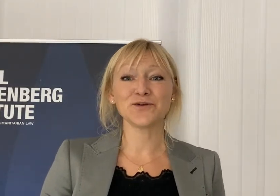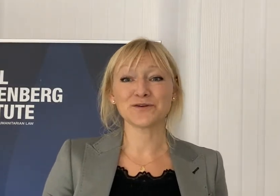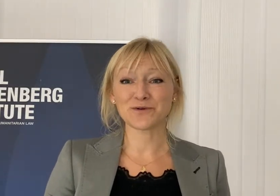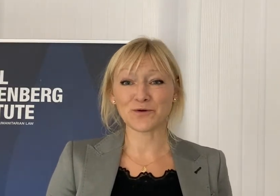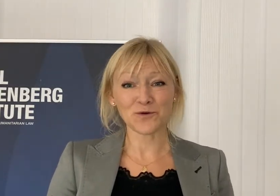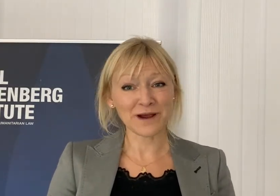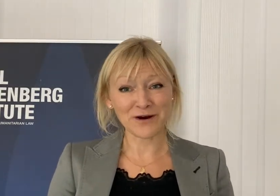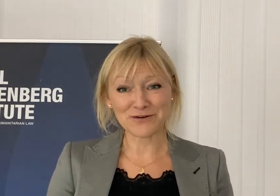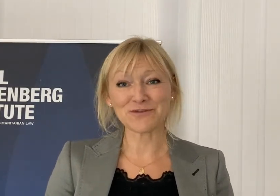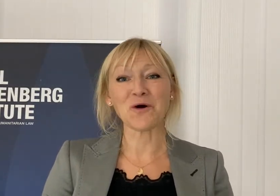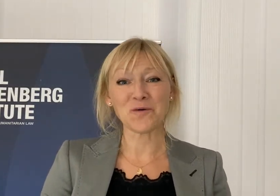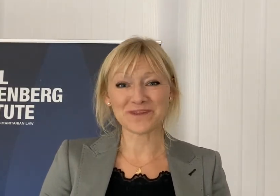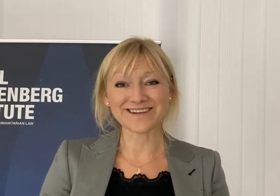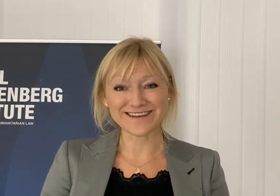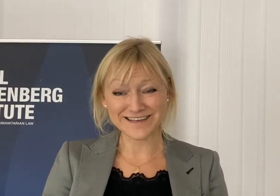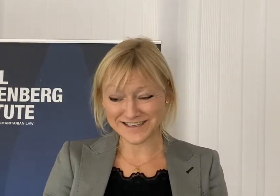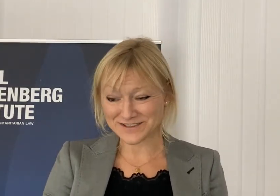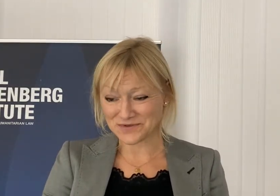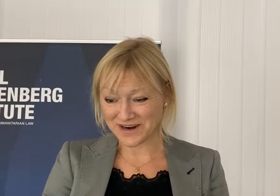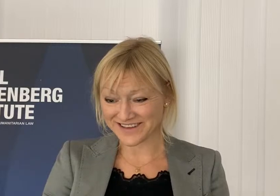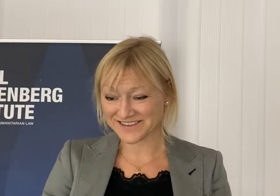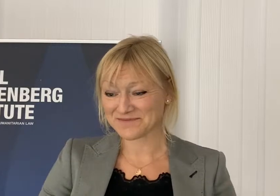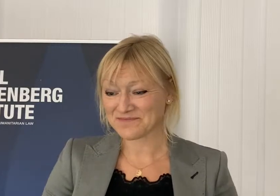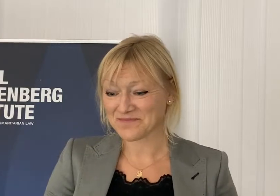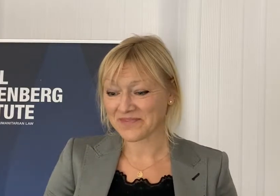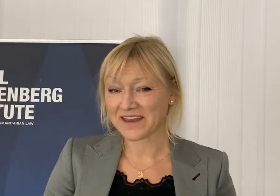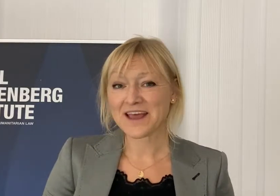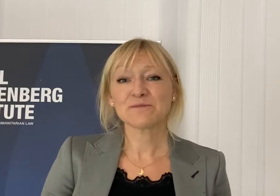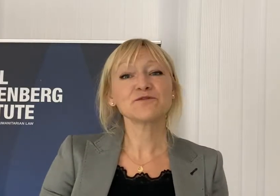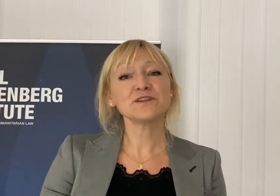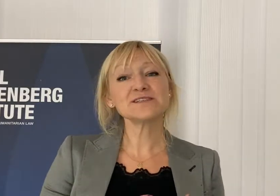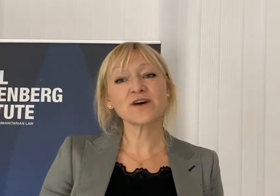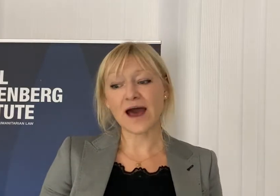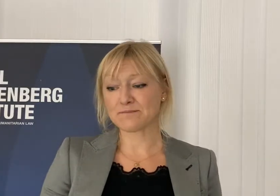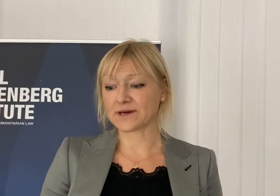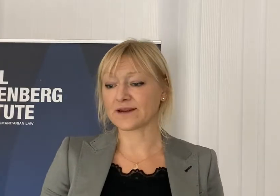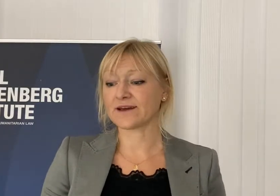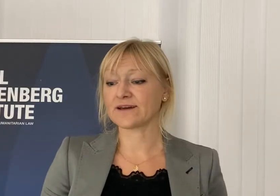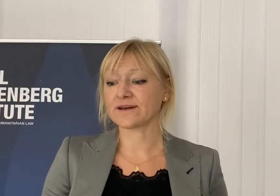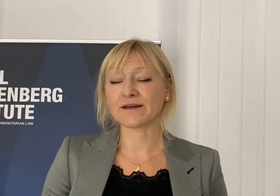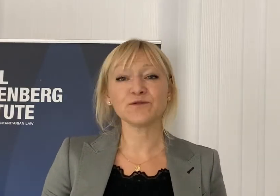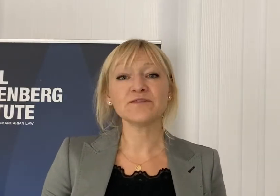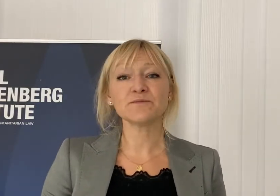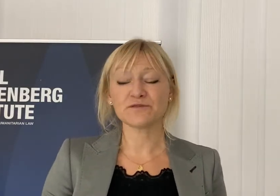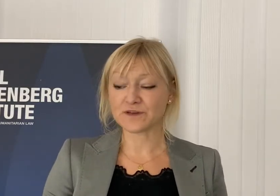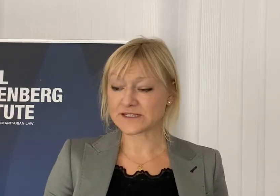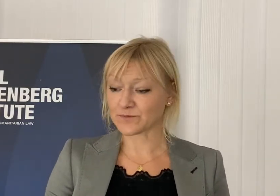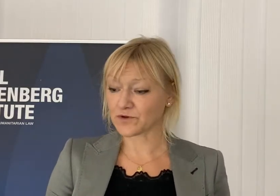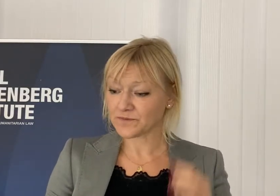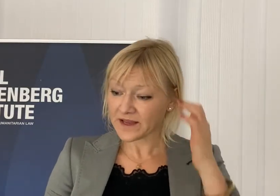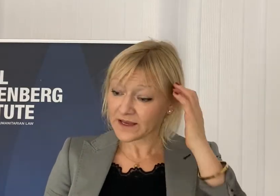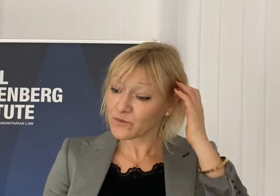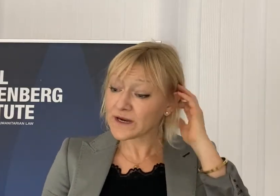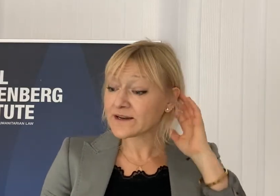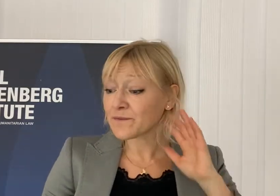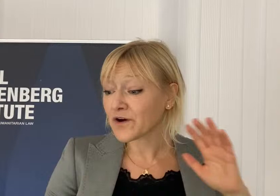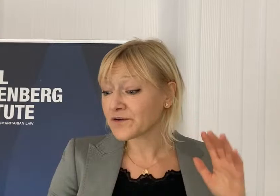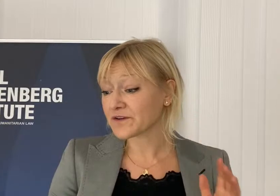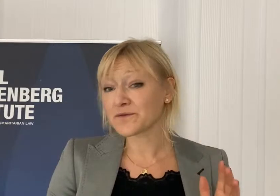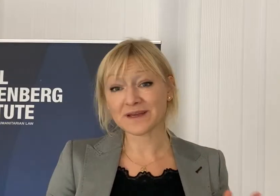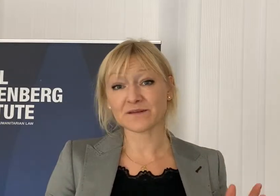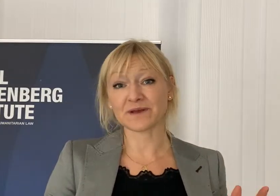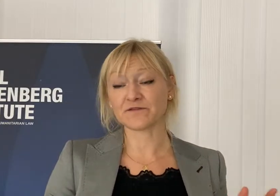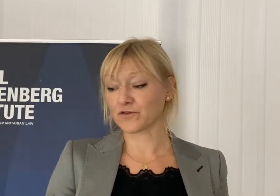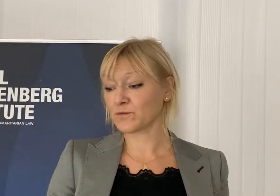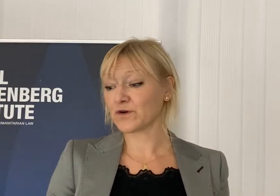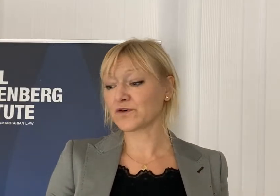I do, with all my heart, hope that he is right. But for this to happen, and to even be feasible, it will